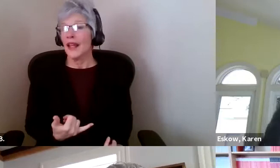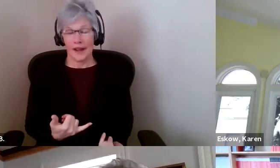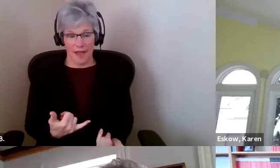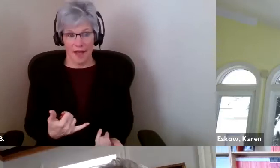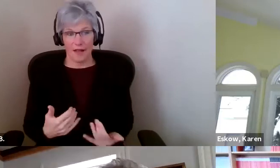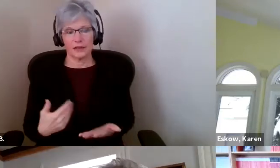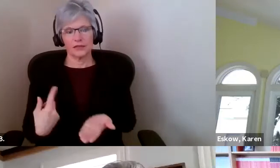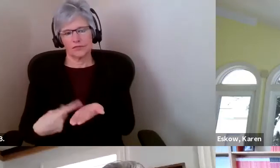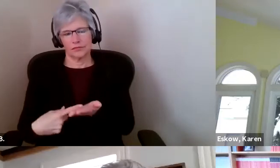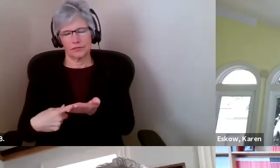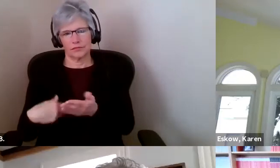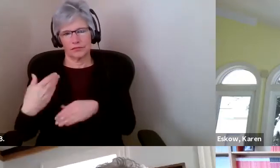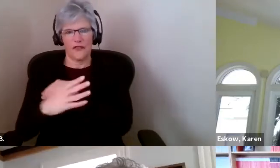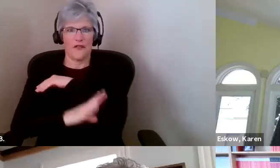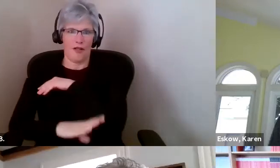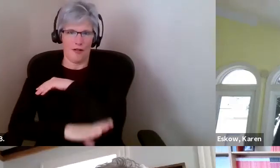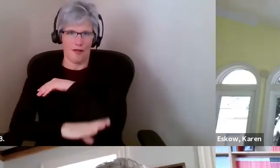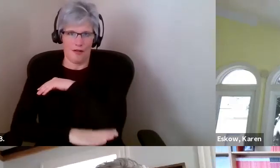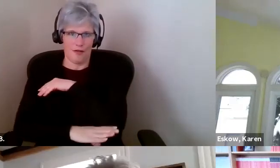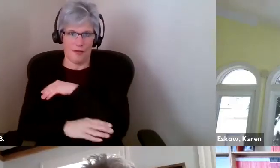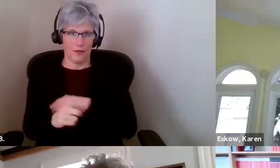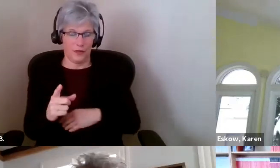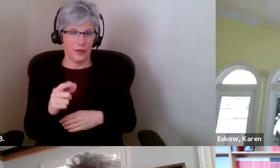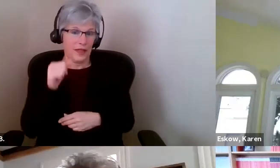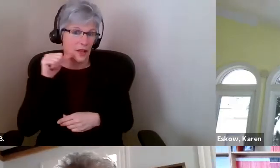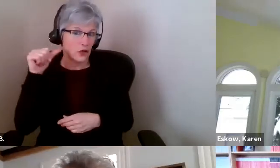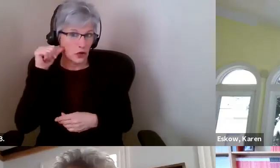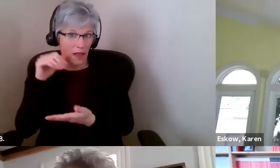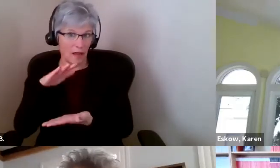heard yesterday in the provost comments at the Academic Center,